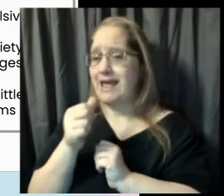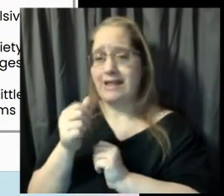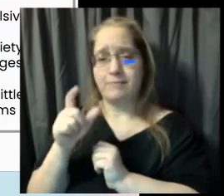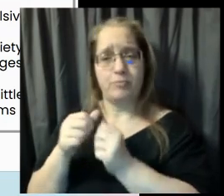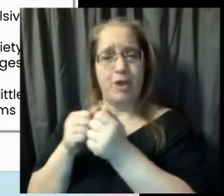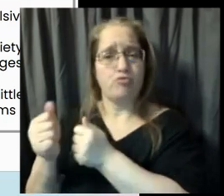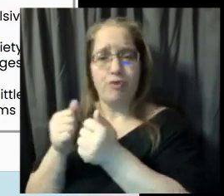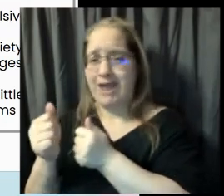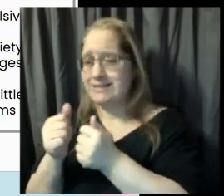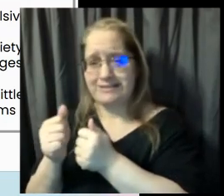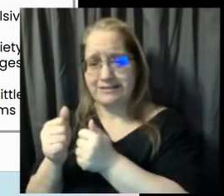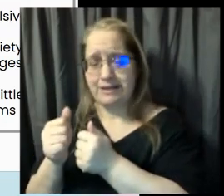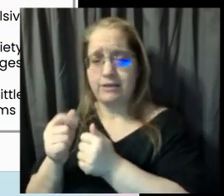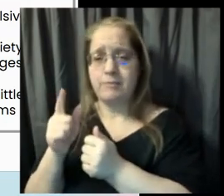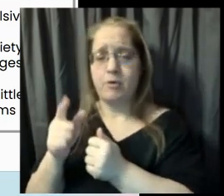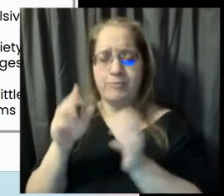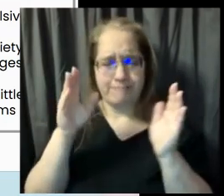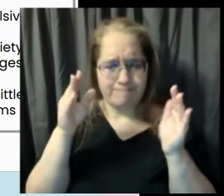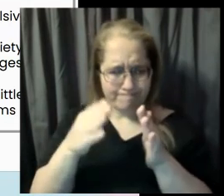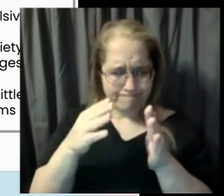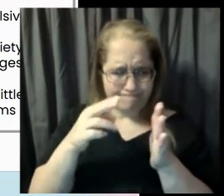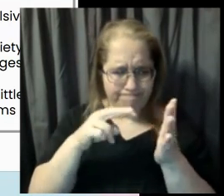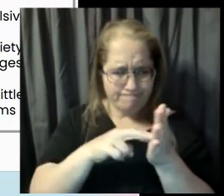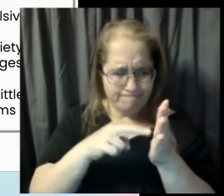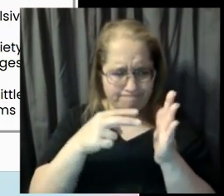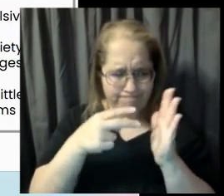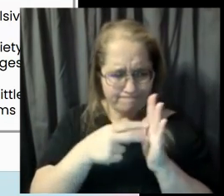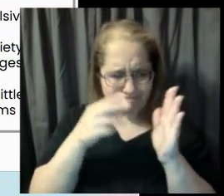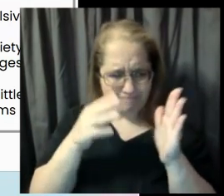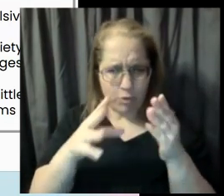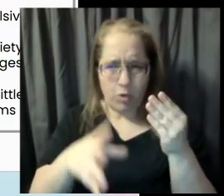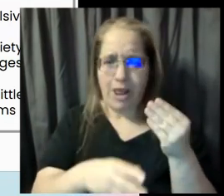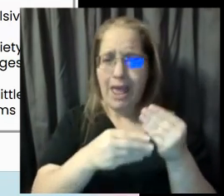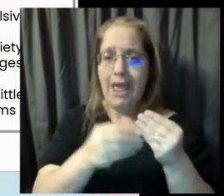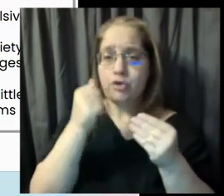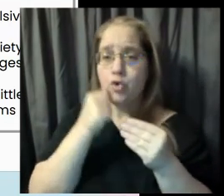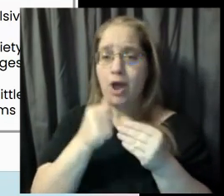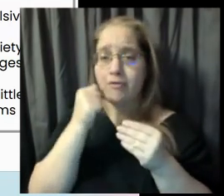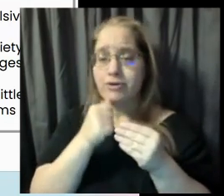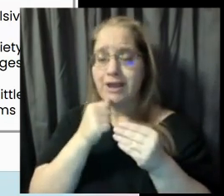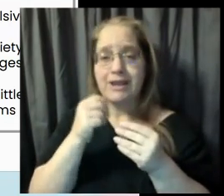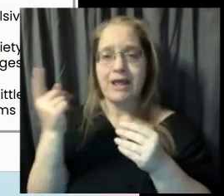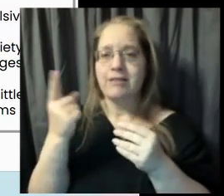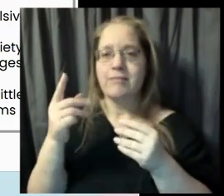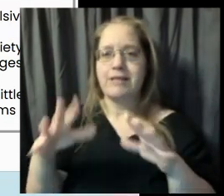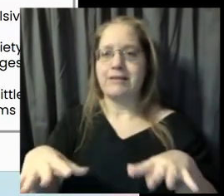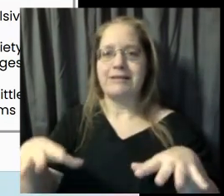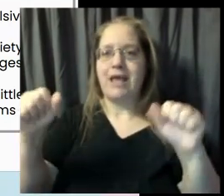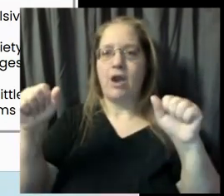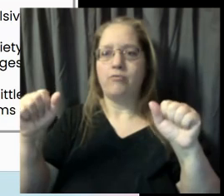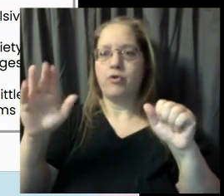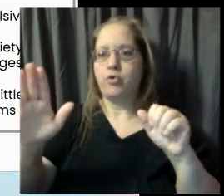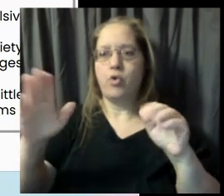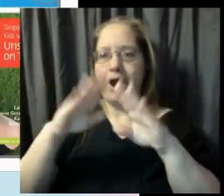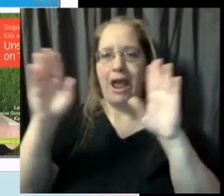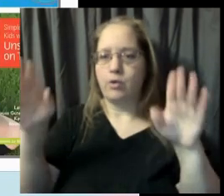be a race. This is meant to be really intentional and something that you can just add into your everyday, not something that's going to take over your whole household.